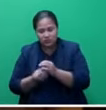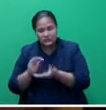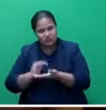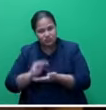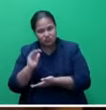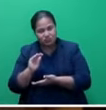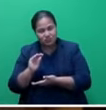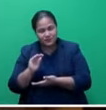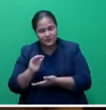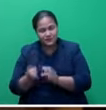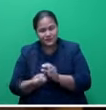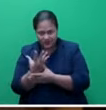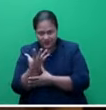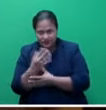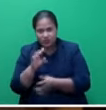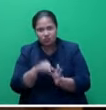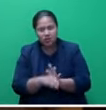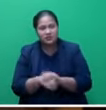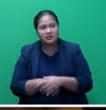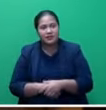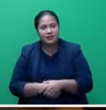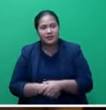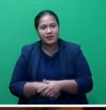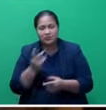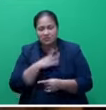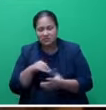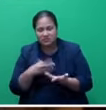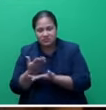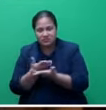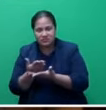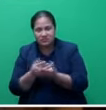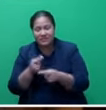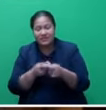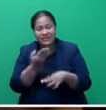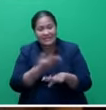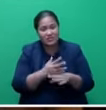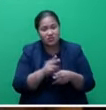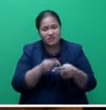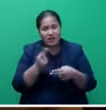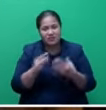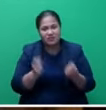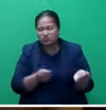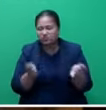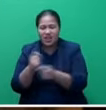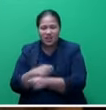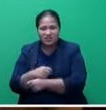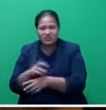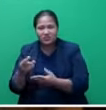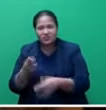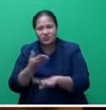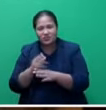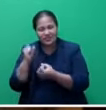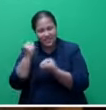costs. The Ministry has been enticing new farmers to venture into cane farming and to bring more land under